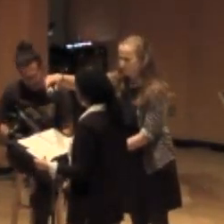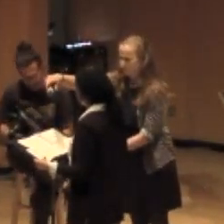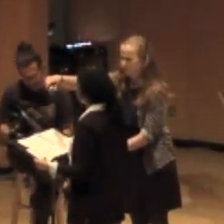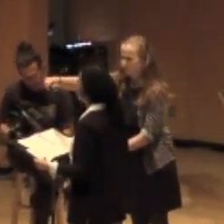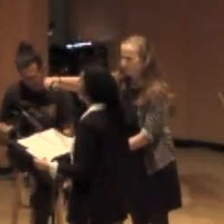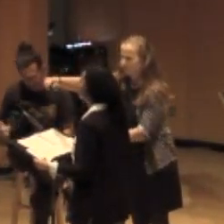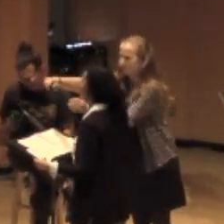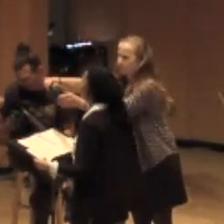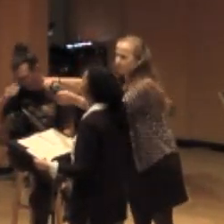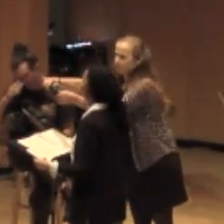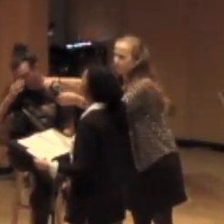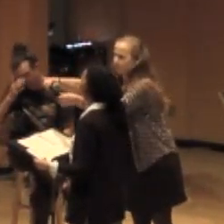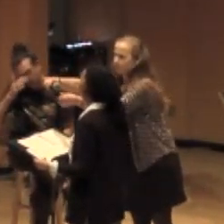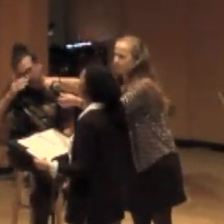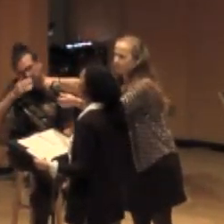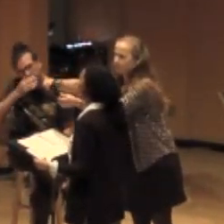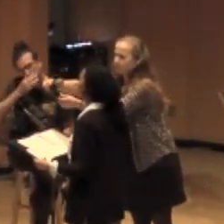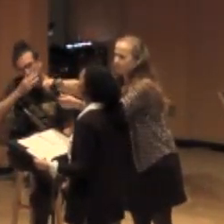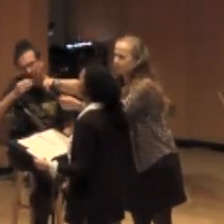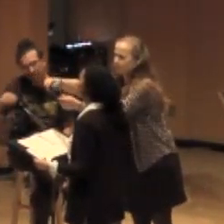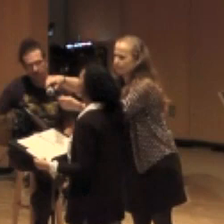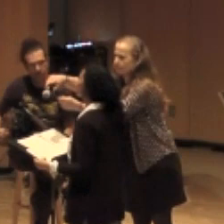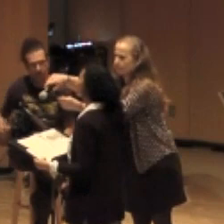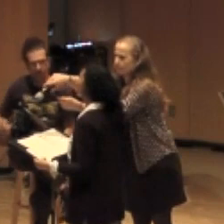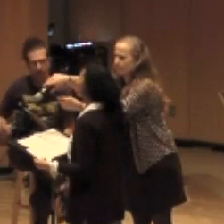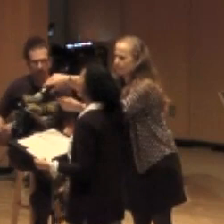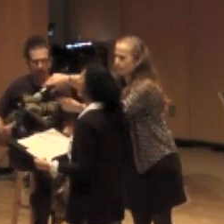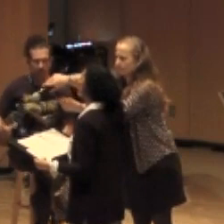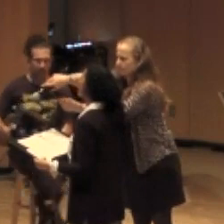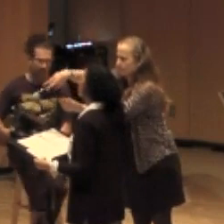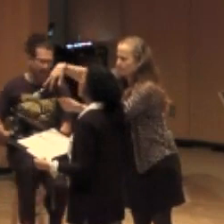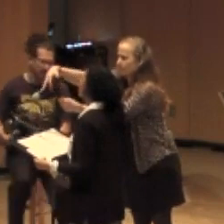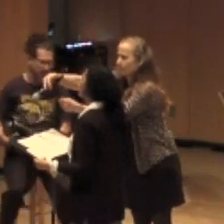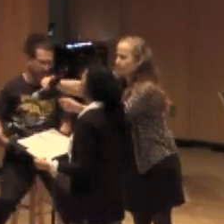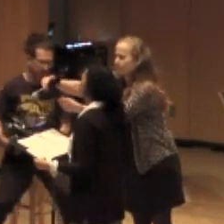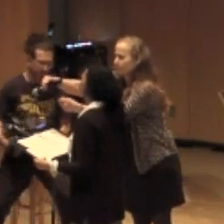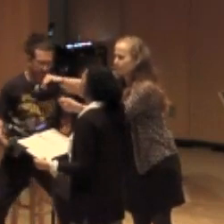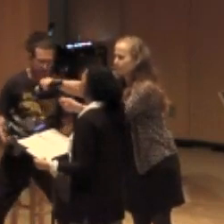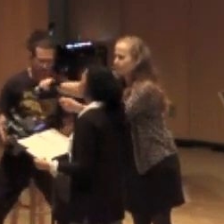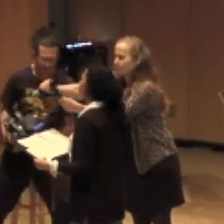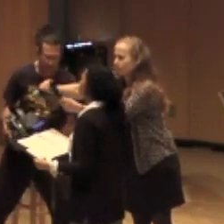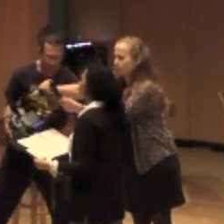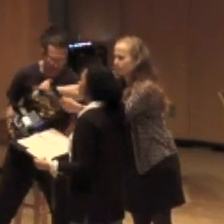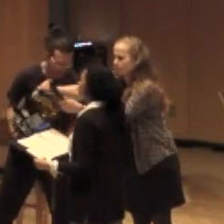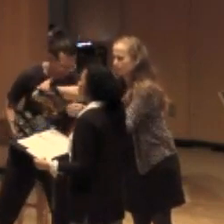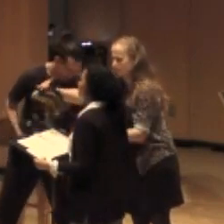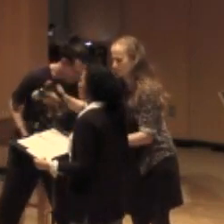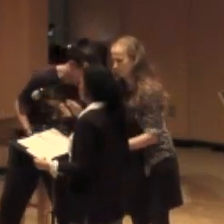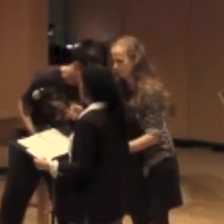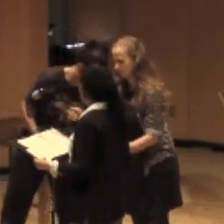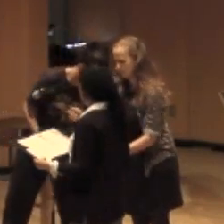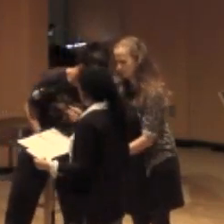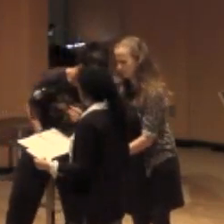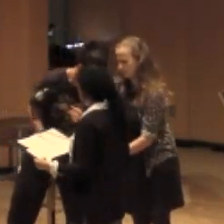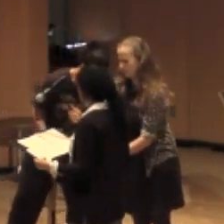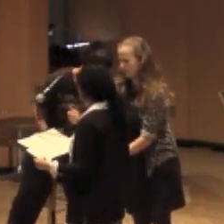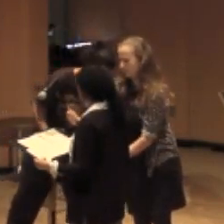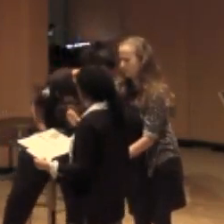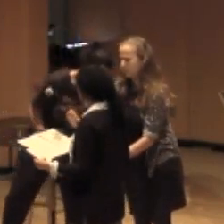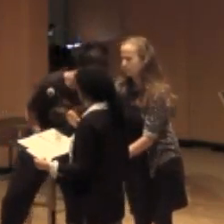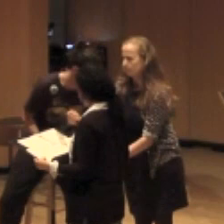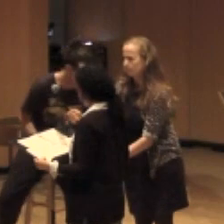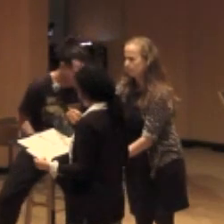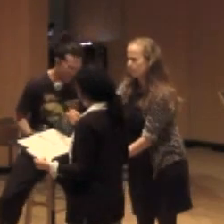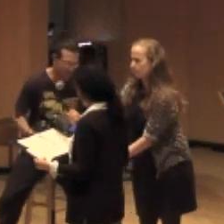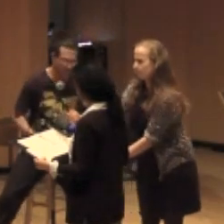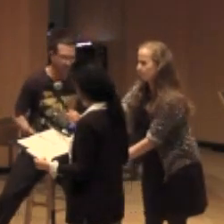turn around and suddenly I felt Ang anxious and inexplicable anxiety came over me the young woman begins to